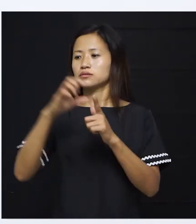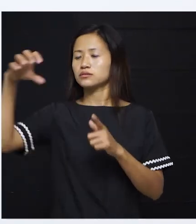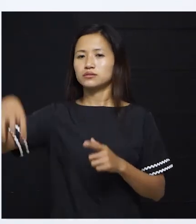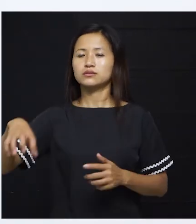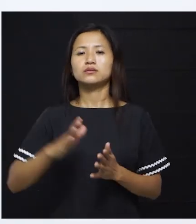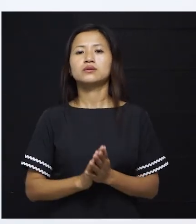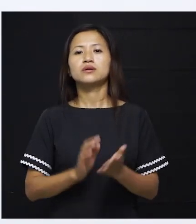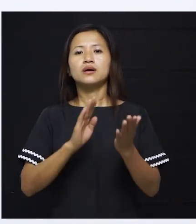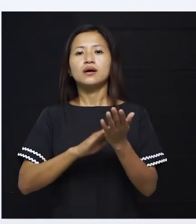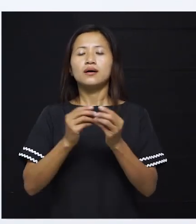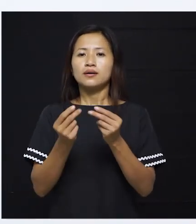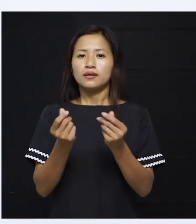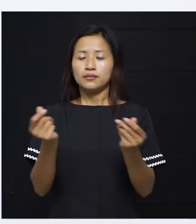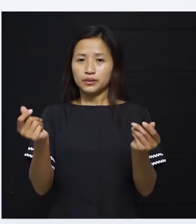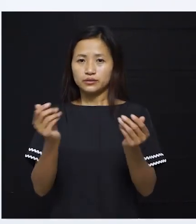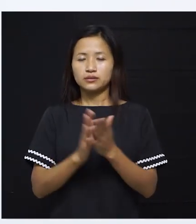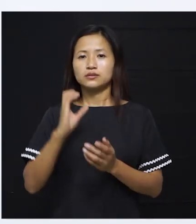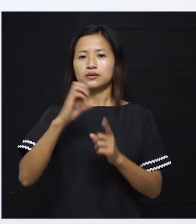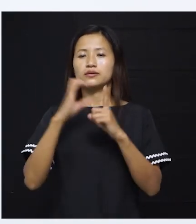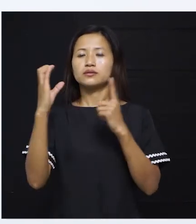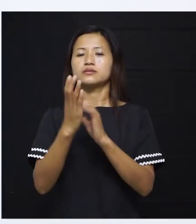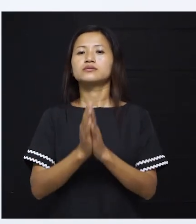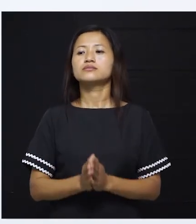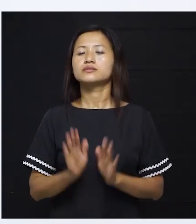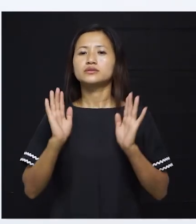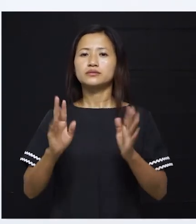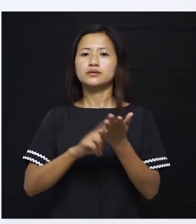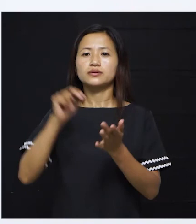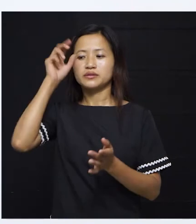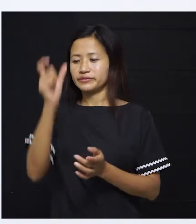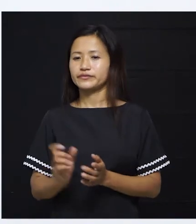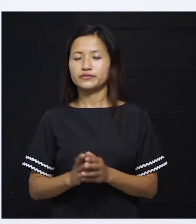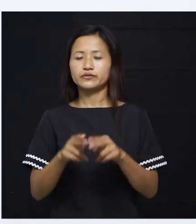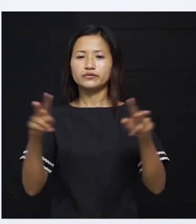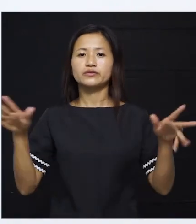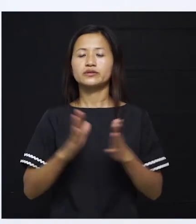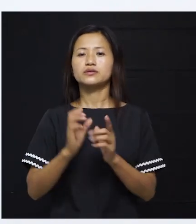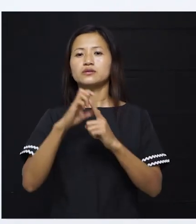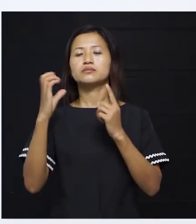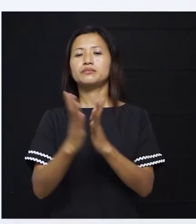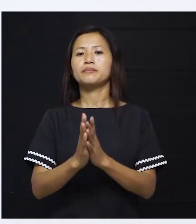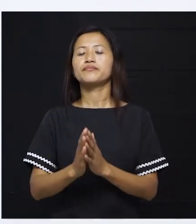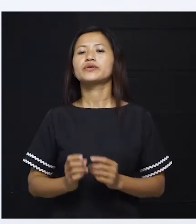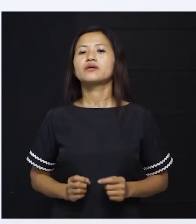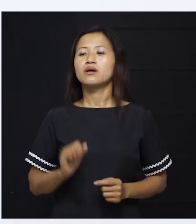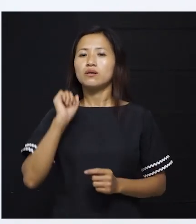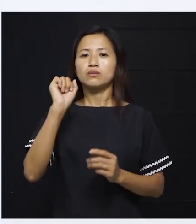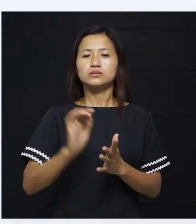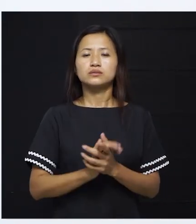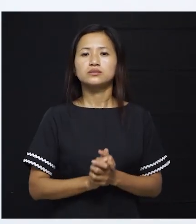then about the material culture, we all know that the Nagas have different cultures, and based on their culture, based on